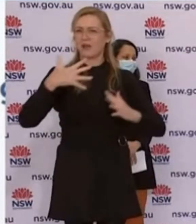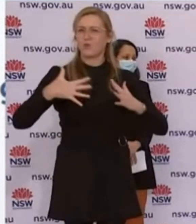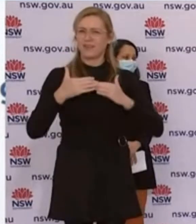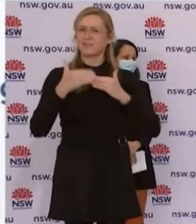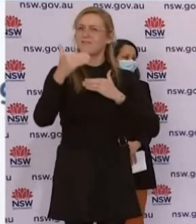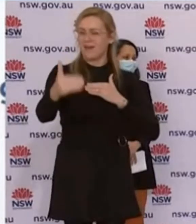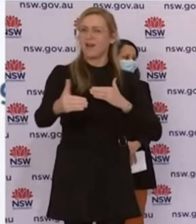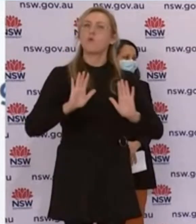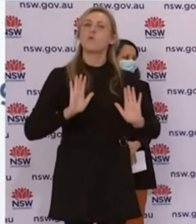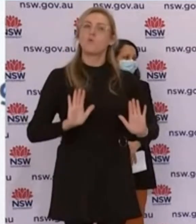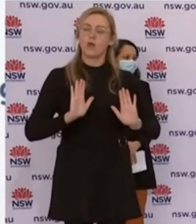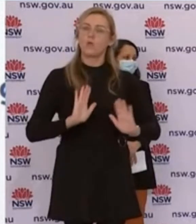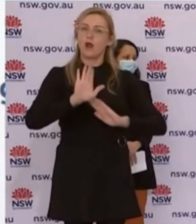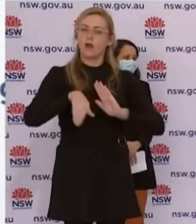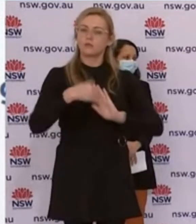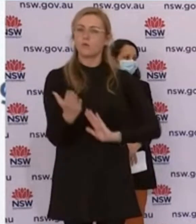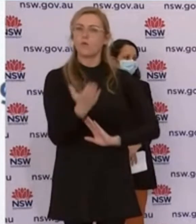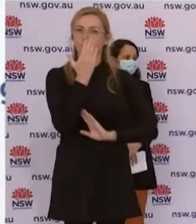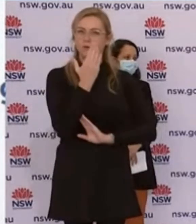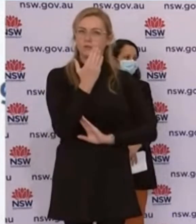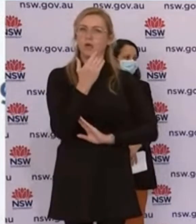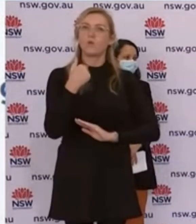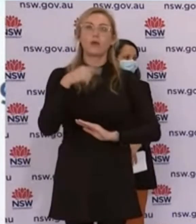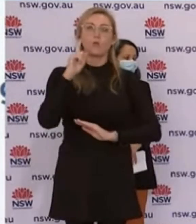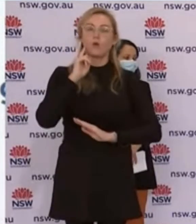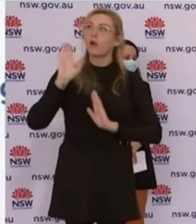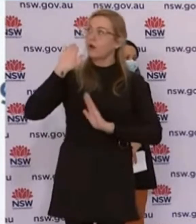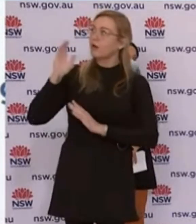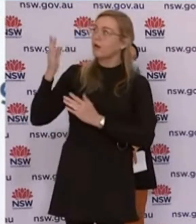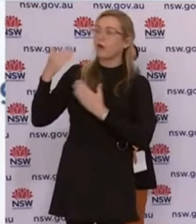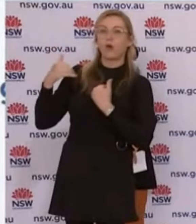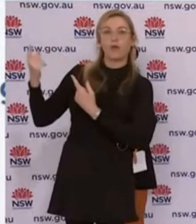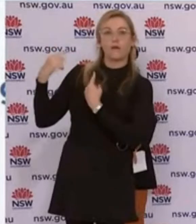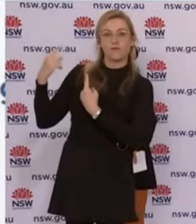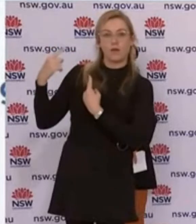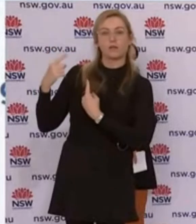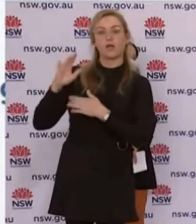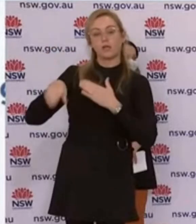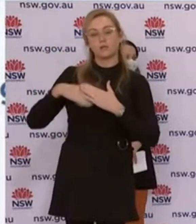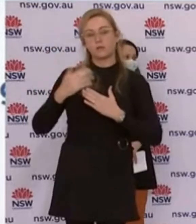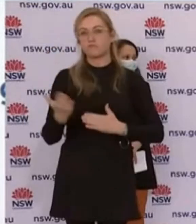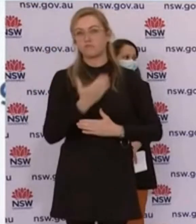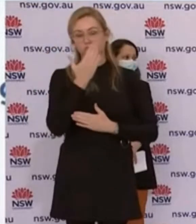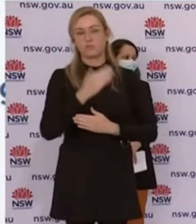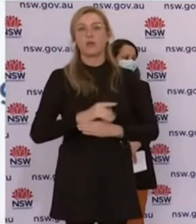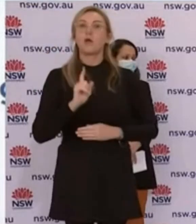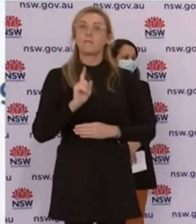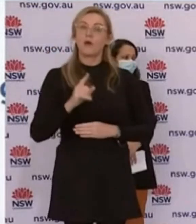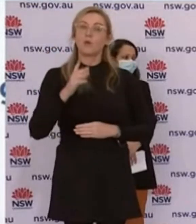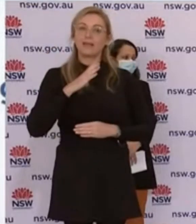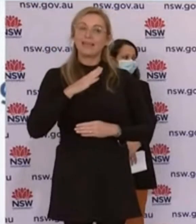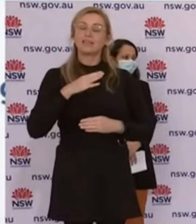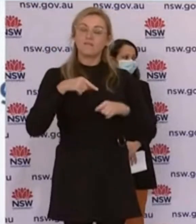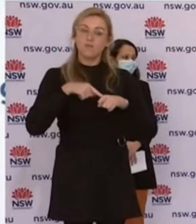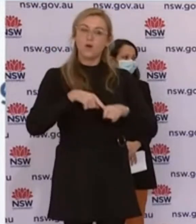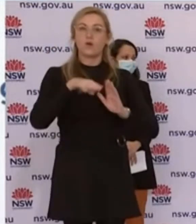away. We need to take that advice from health closer to the day. But again, I think this is about the public messaging around we all have to keep